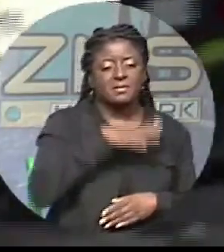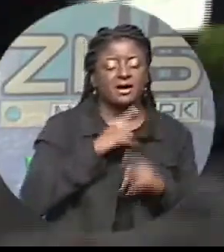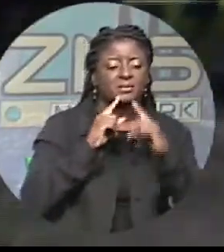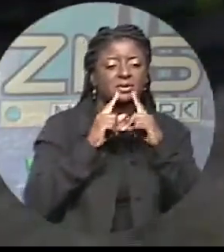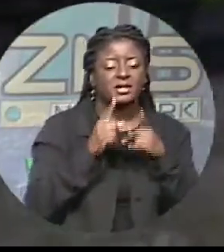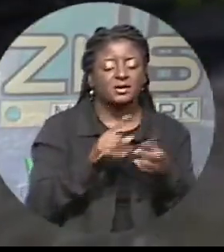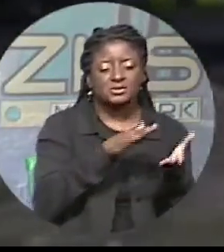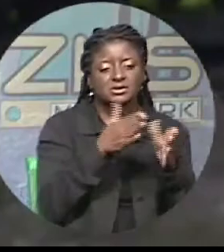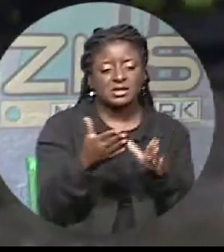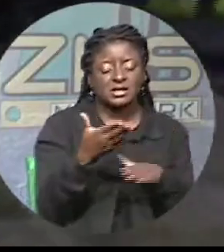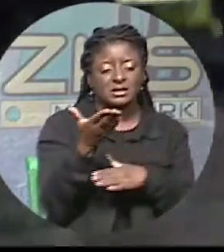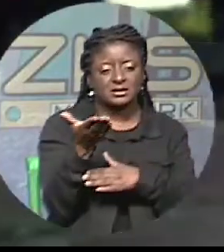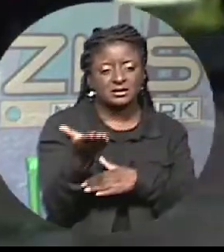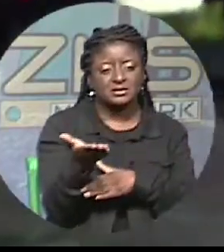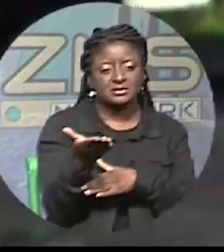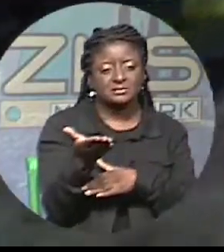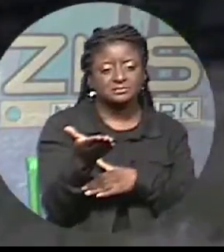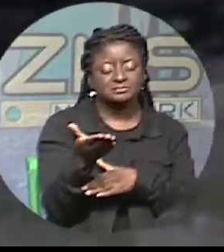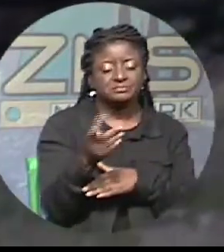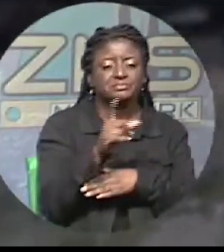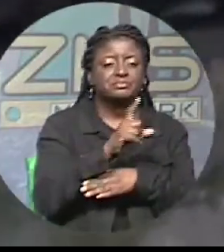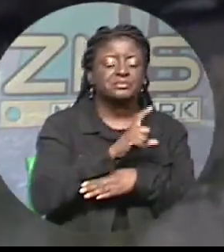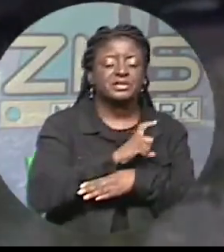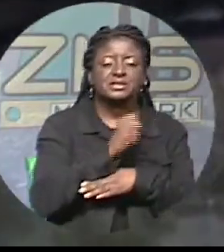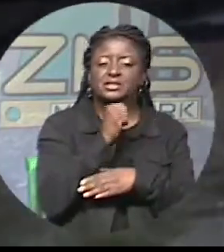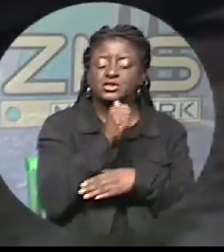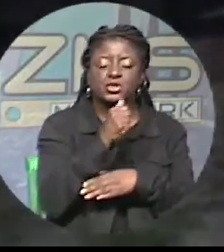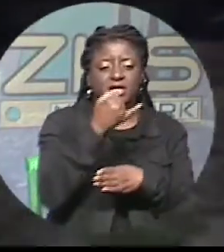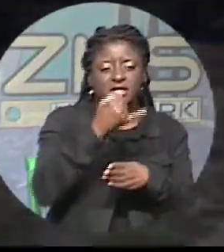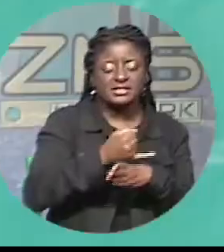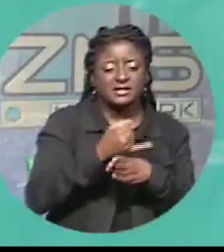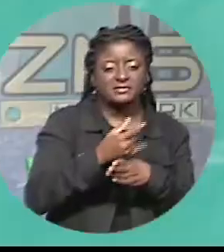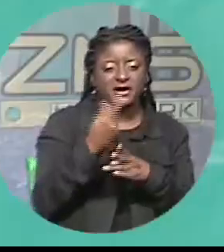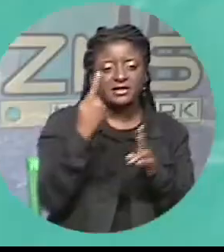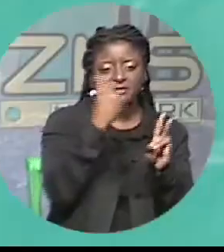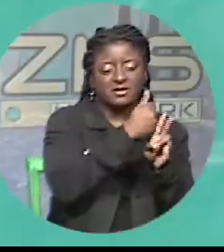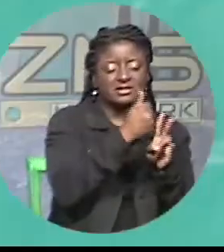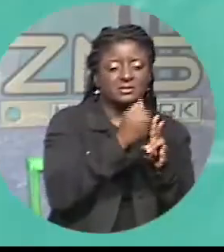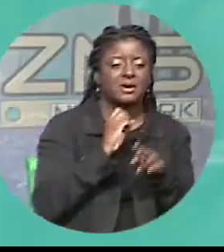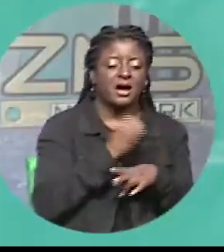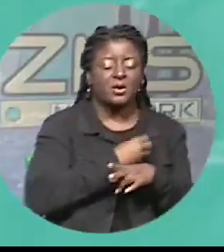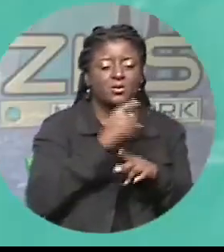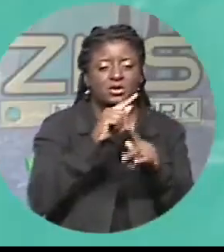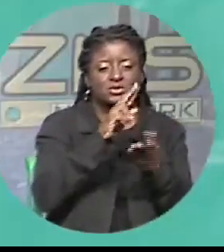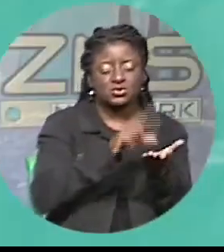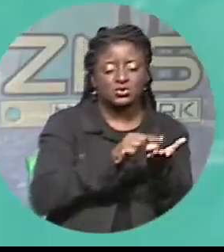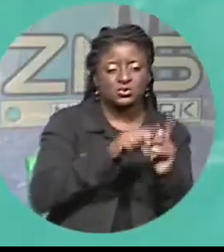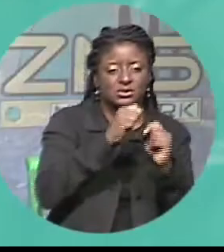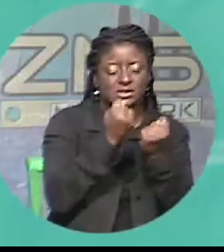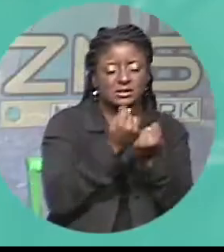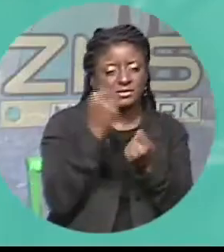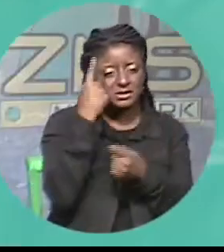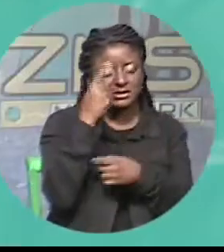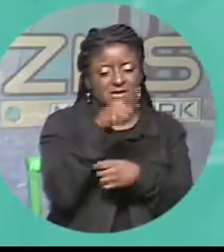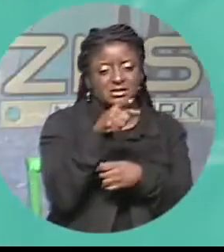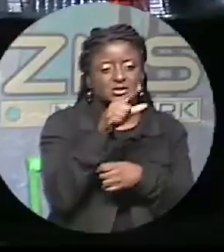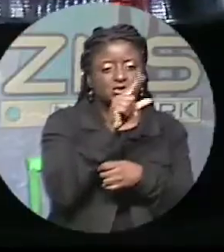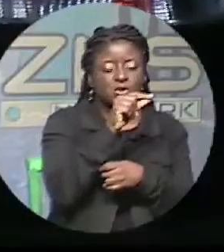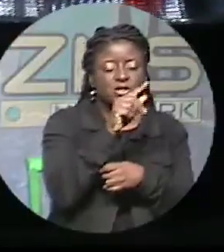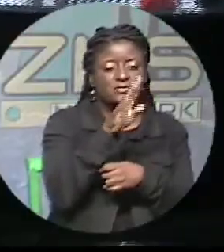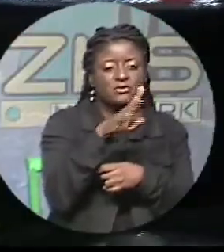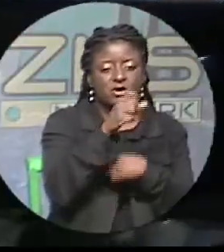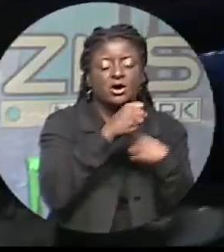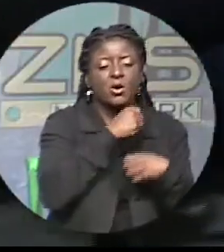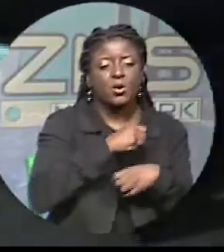pronounced dead at the scene. While police did not identify the victim, our news team understands he is 24-year-old Shima